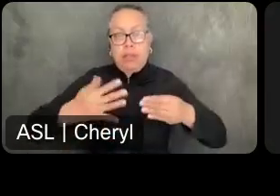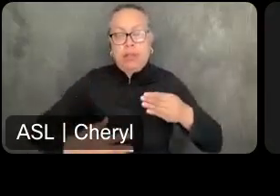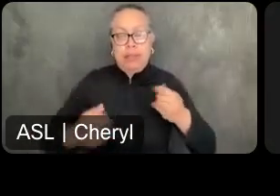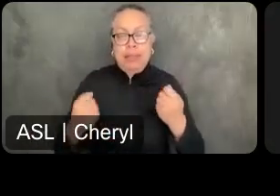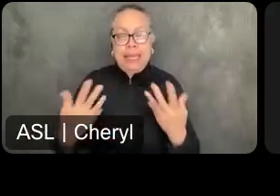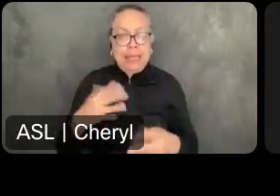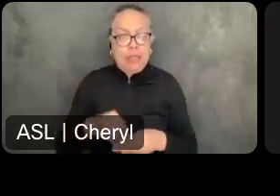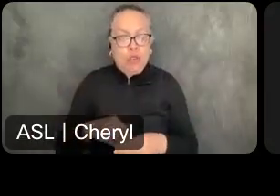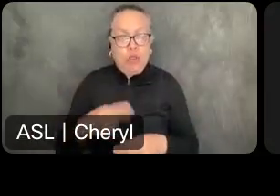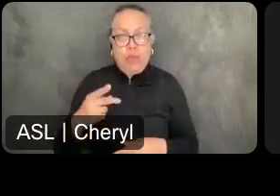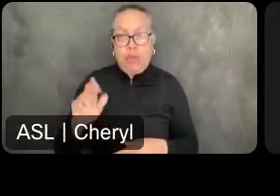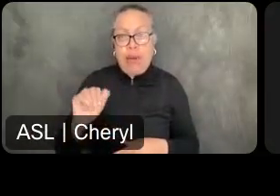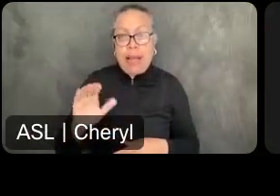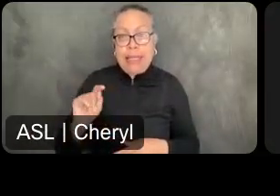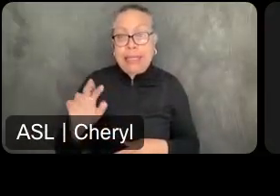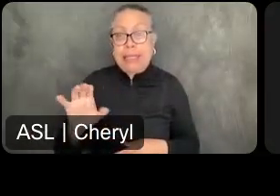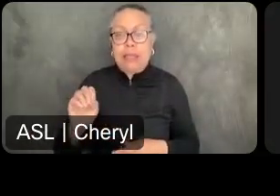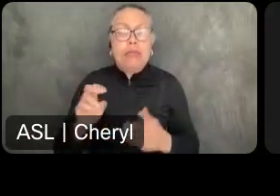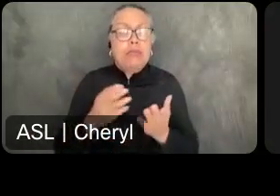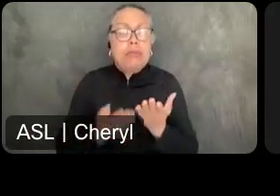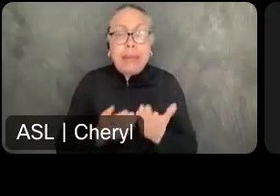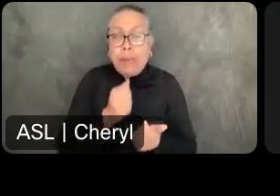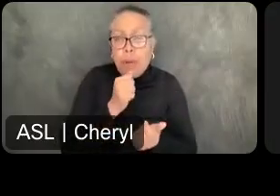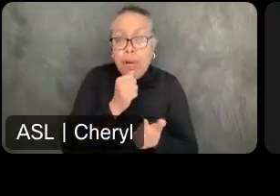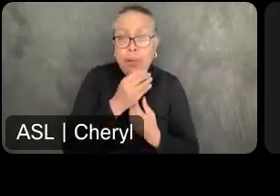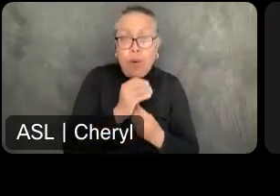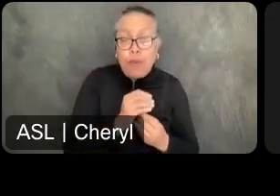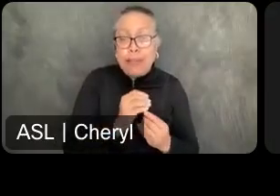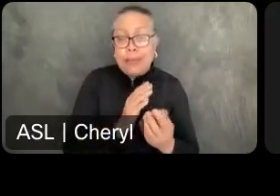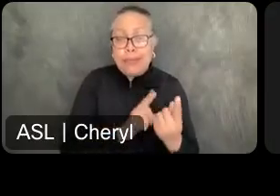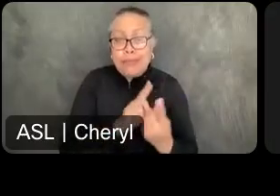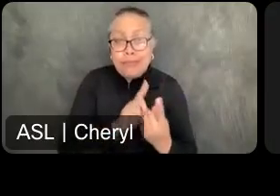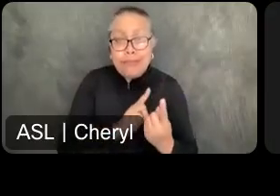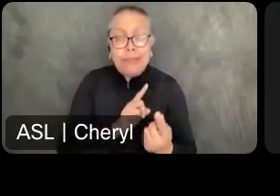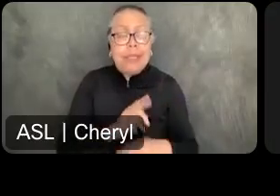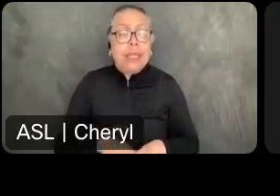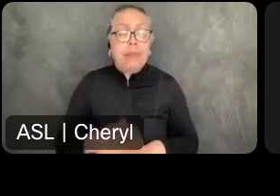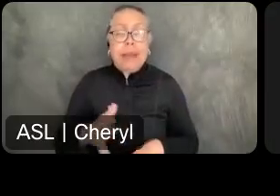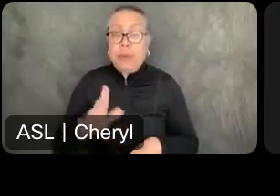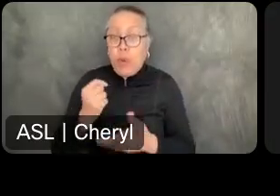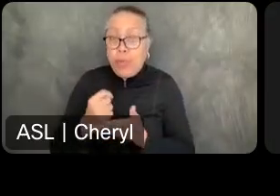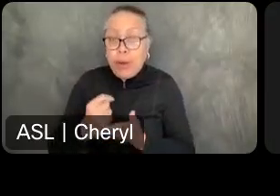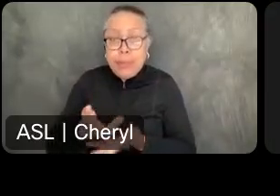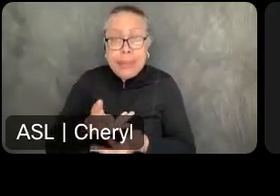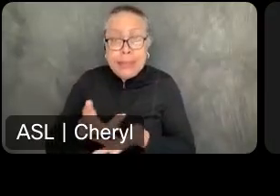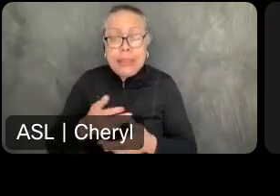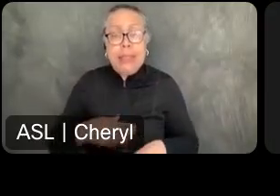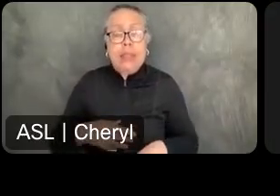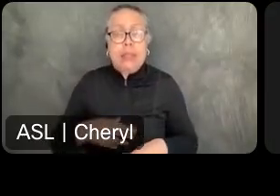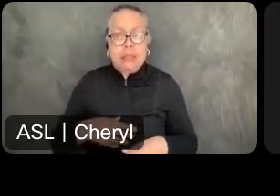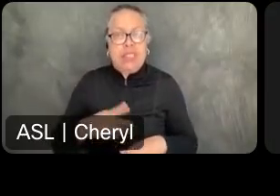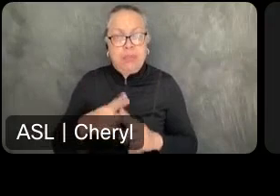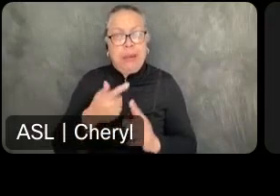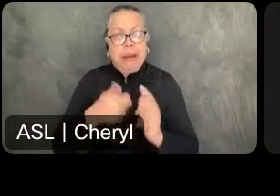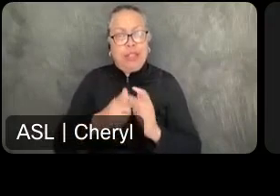could be your private practice, that could be just meaning your therapy practice within a larger organization, a